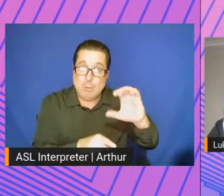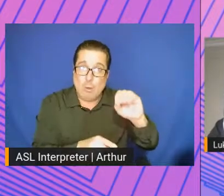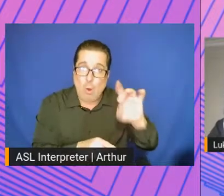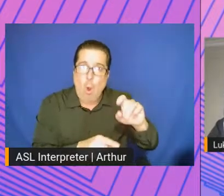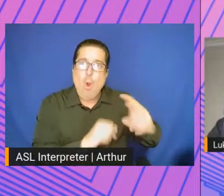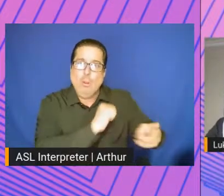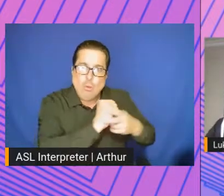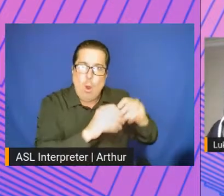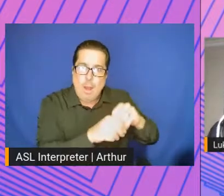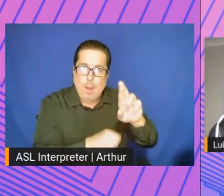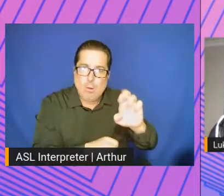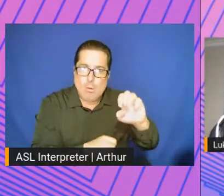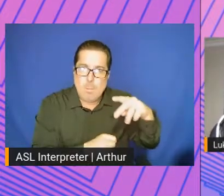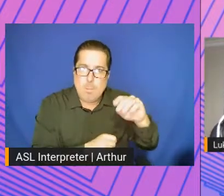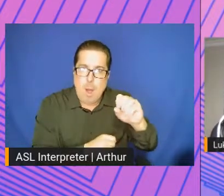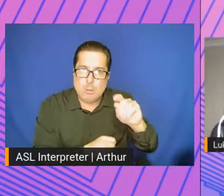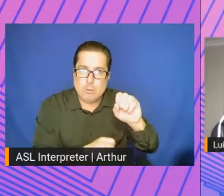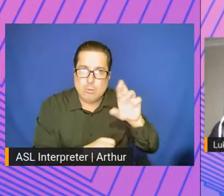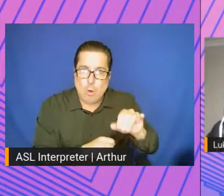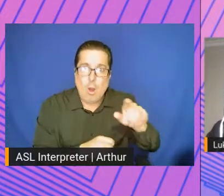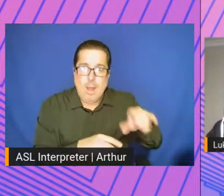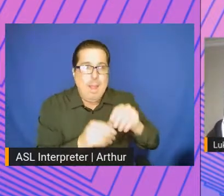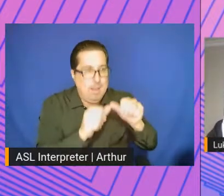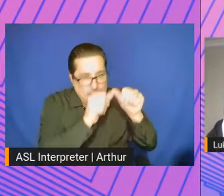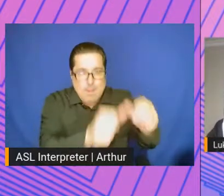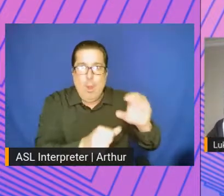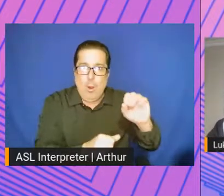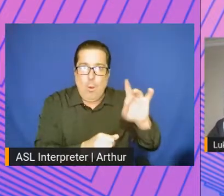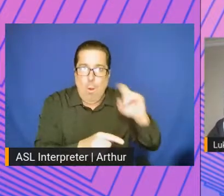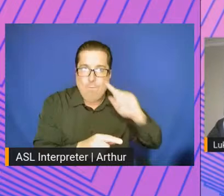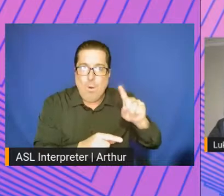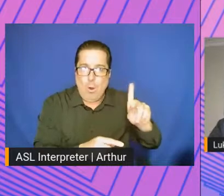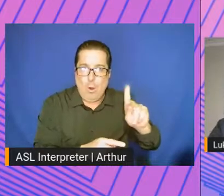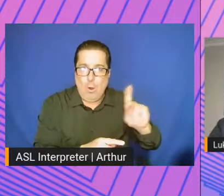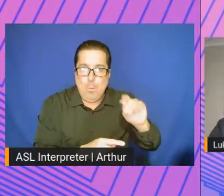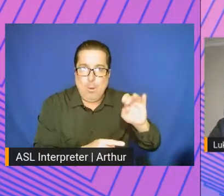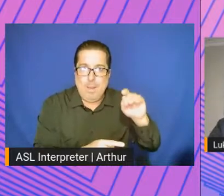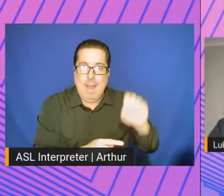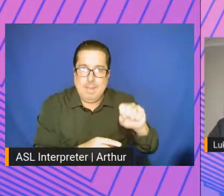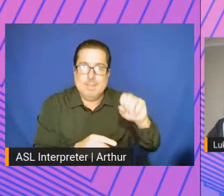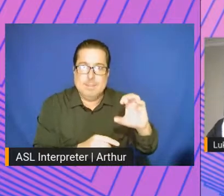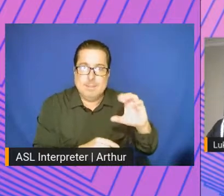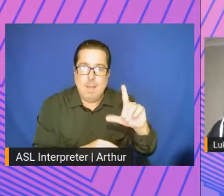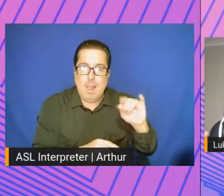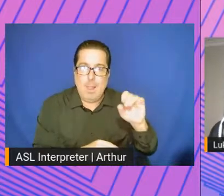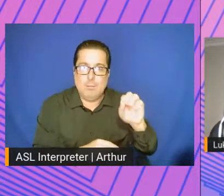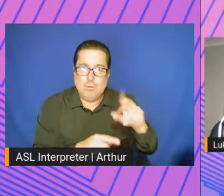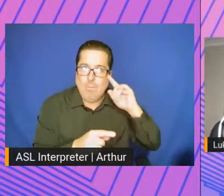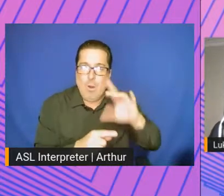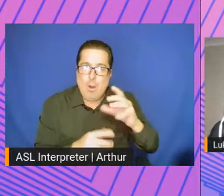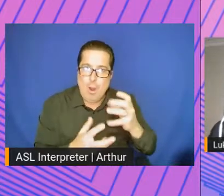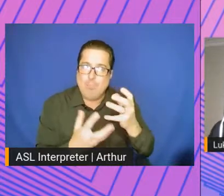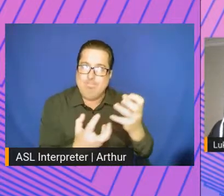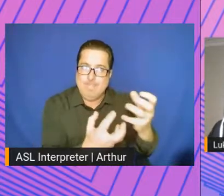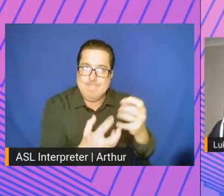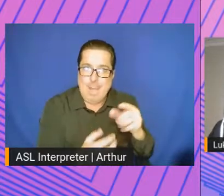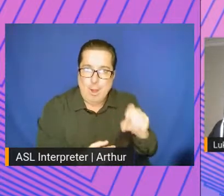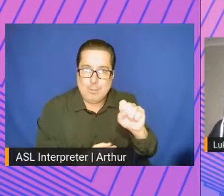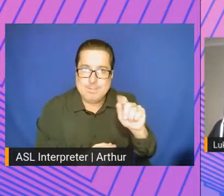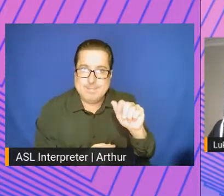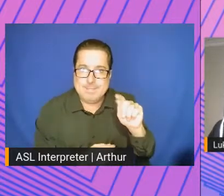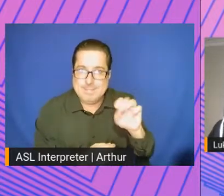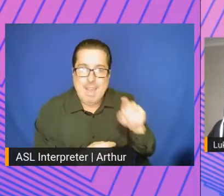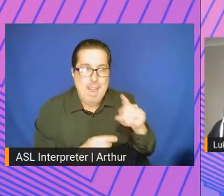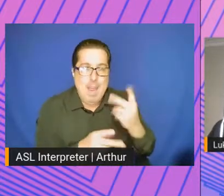that acts as the single source of truth for your Kubernetes cluster. That essentially becomes the desired state for your cluster that a GitOps